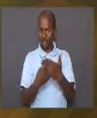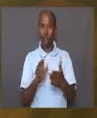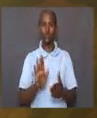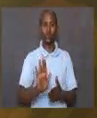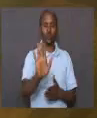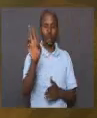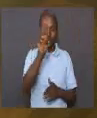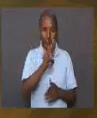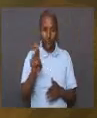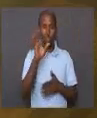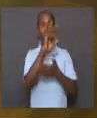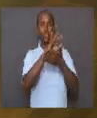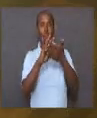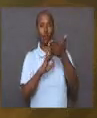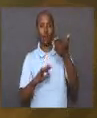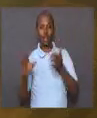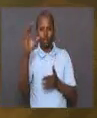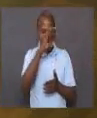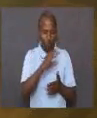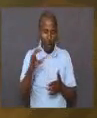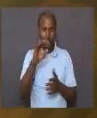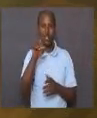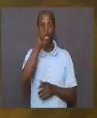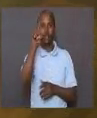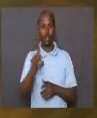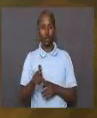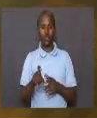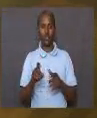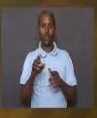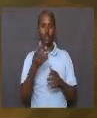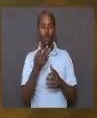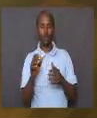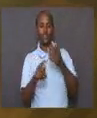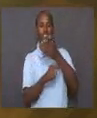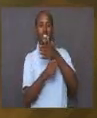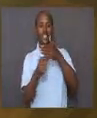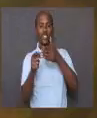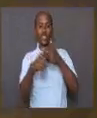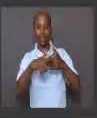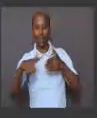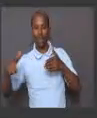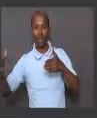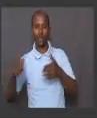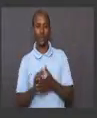use this formula to find the equation of the tangent line.